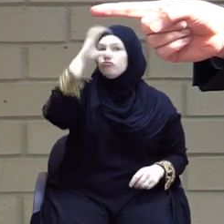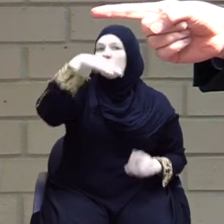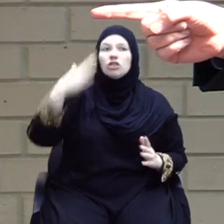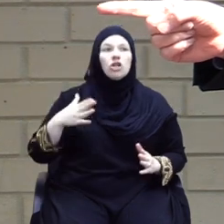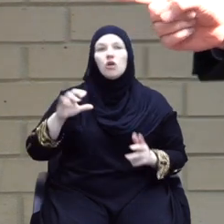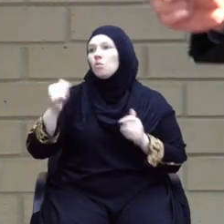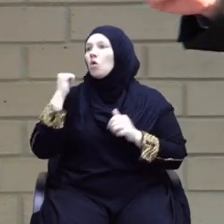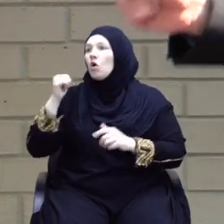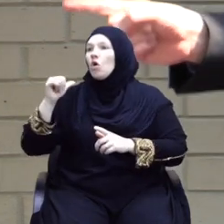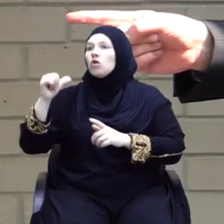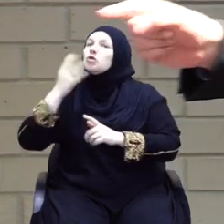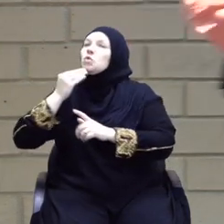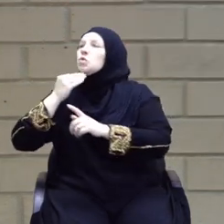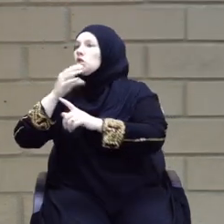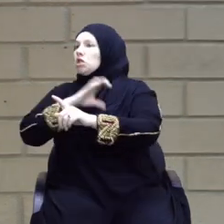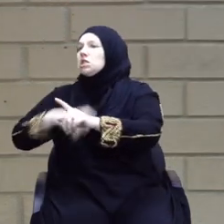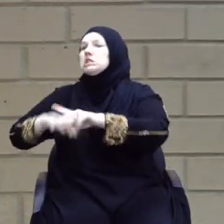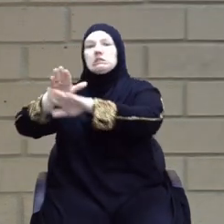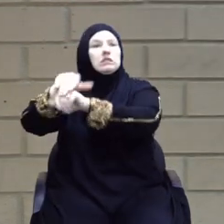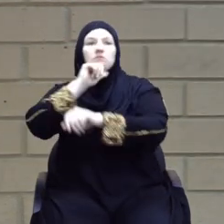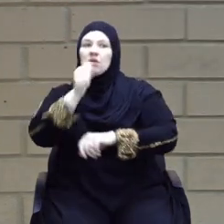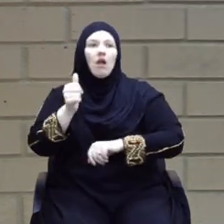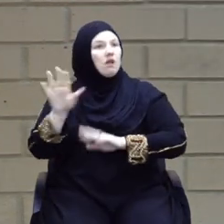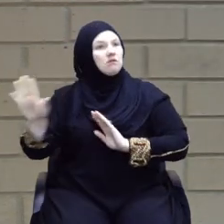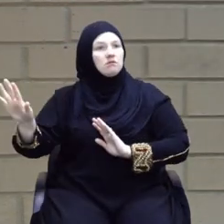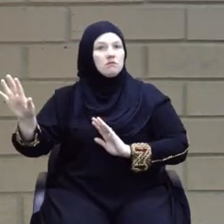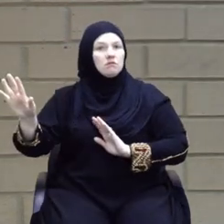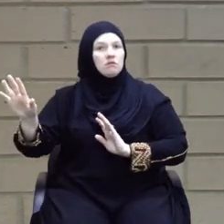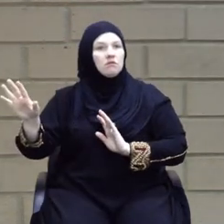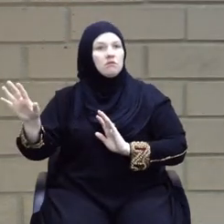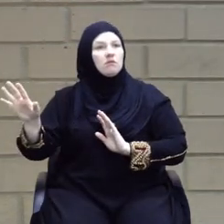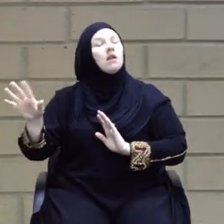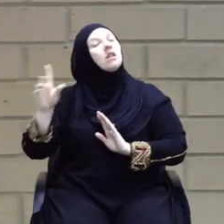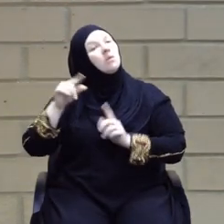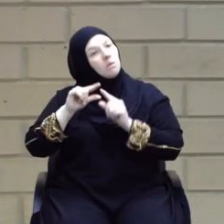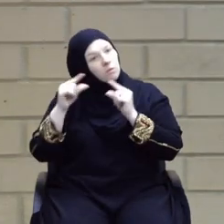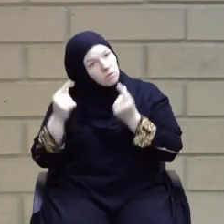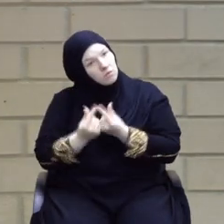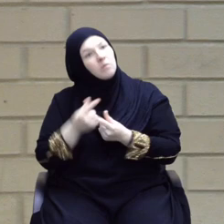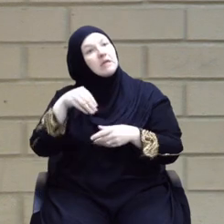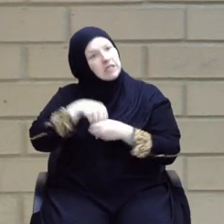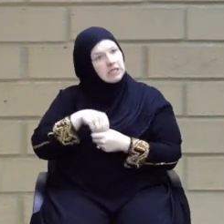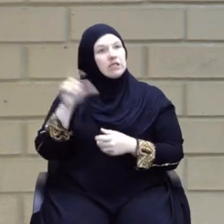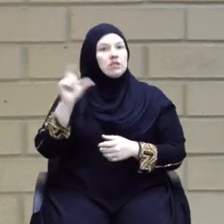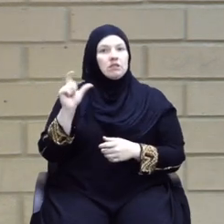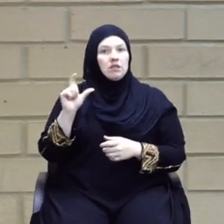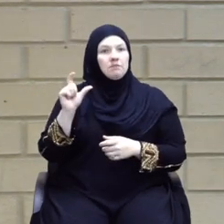hypocrites. They weren't the disbelievers. They were a group among the believers.